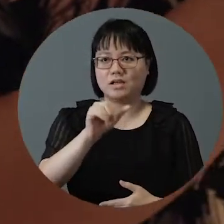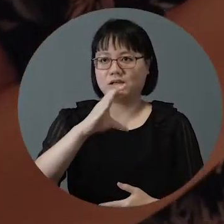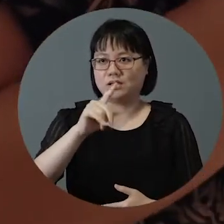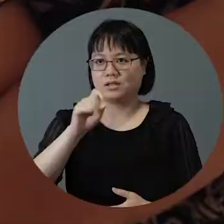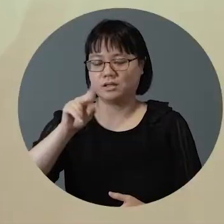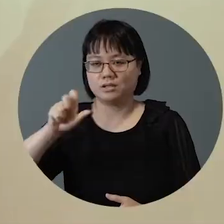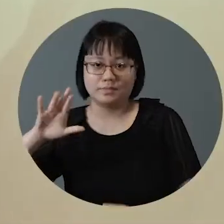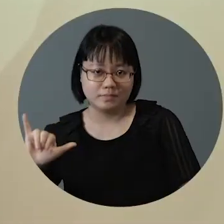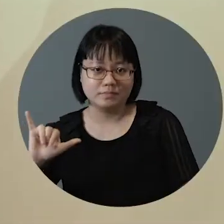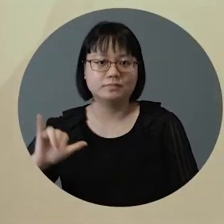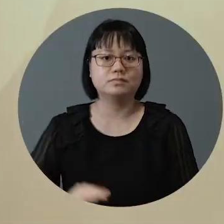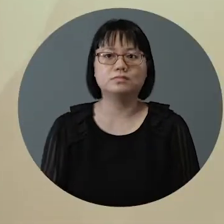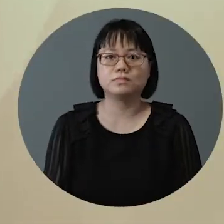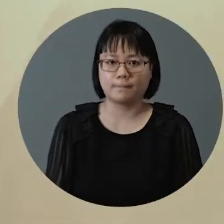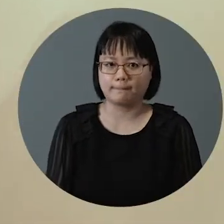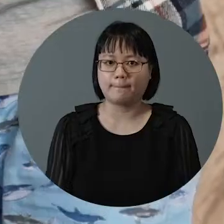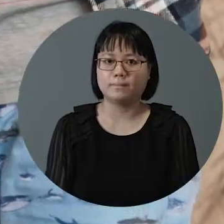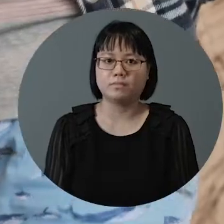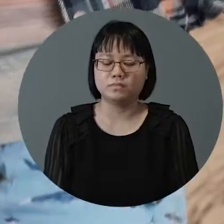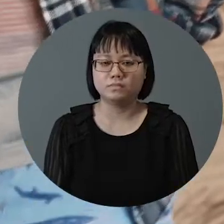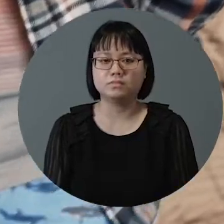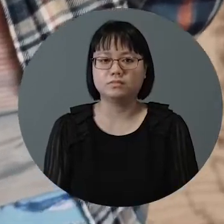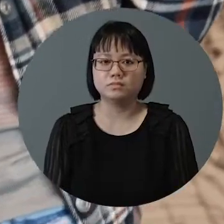just reactionary.